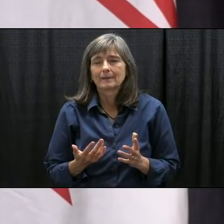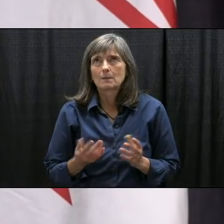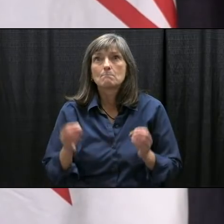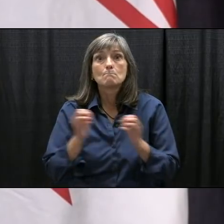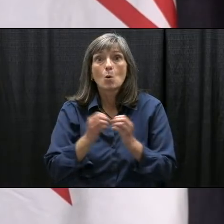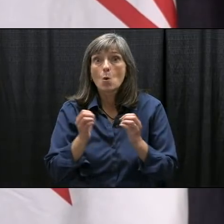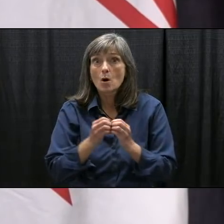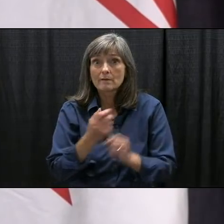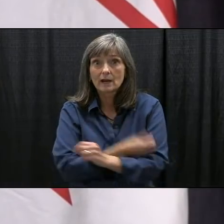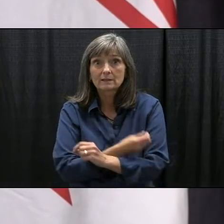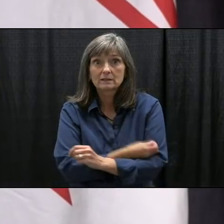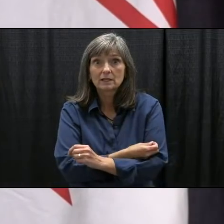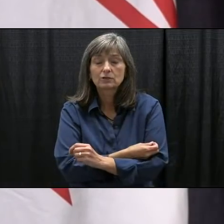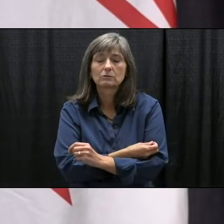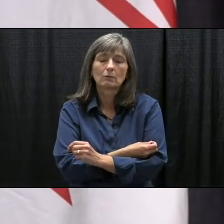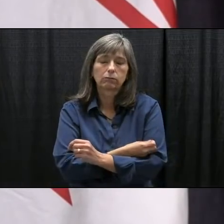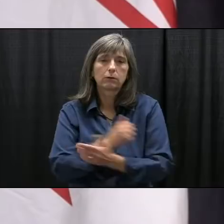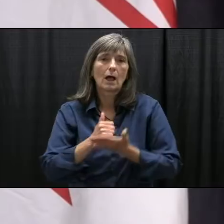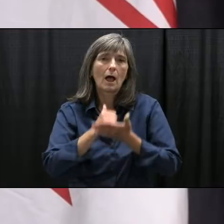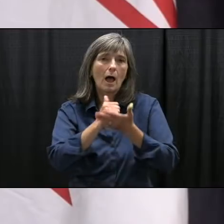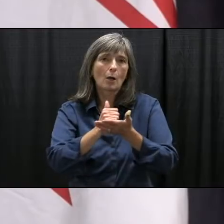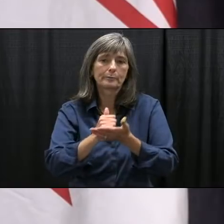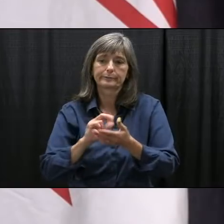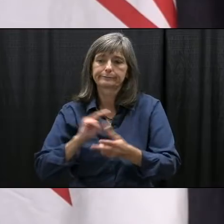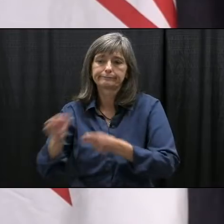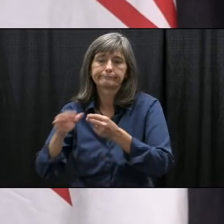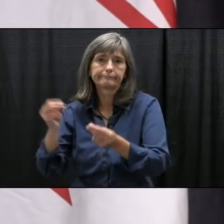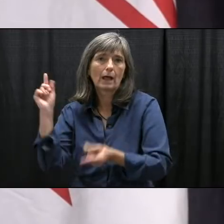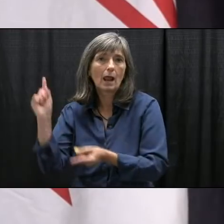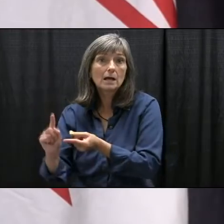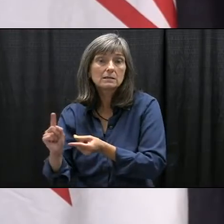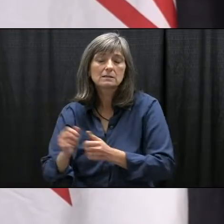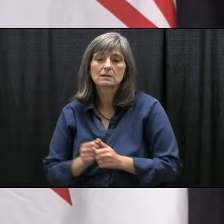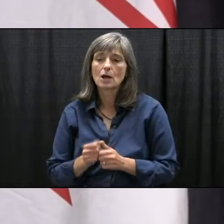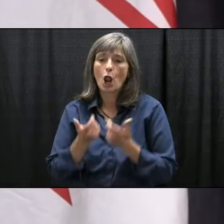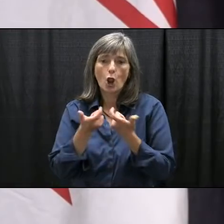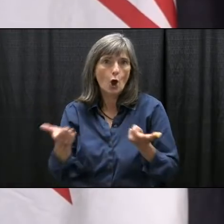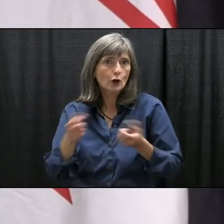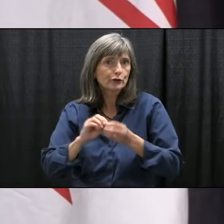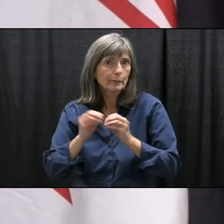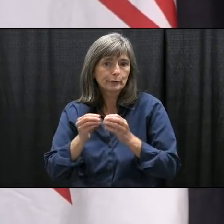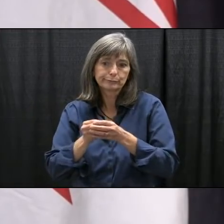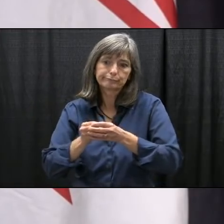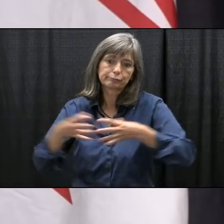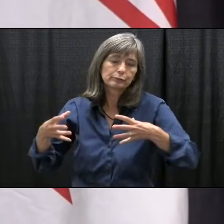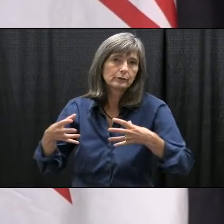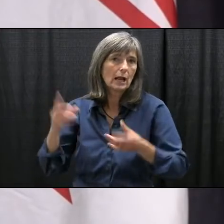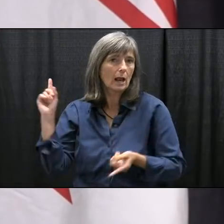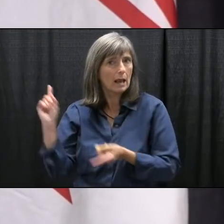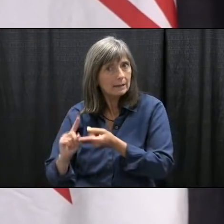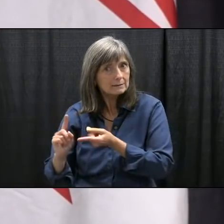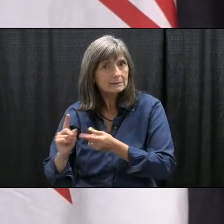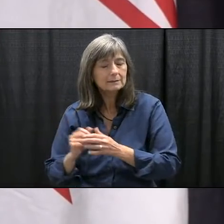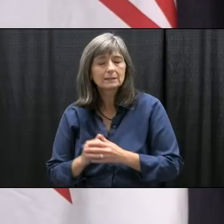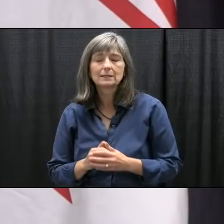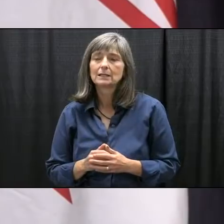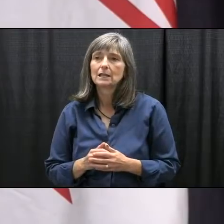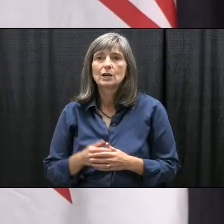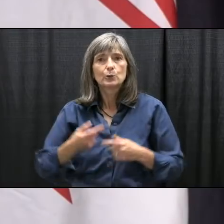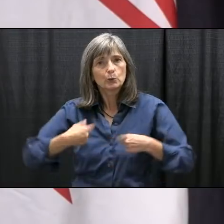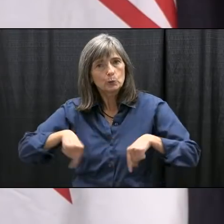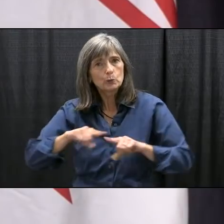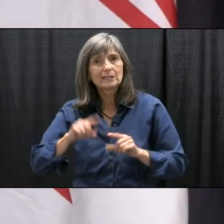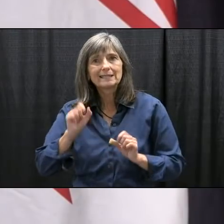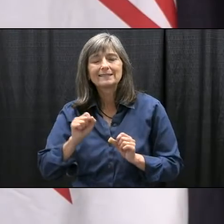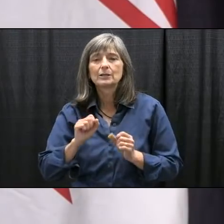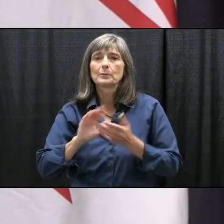can really help decrease transmission, decrease large outbreaks, and let's try to turn this pandemic into